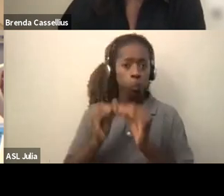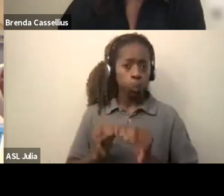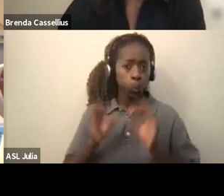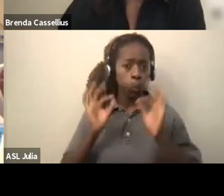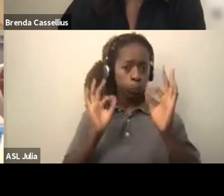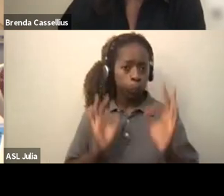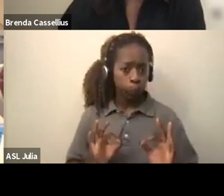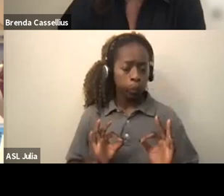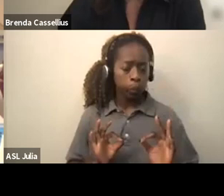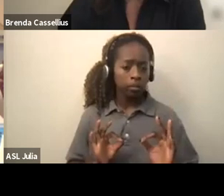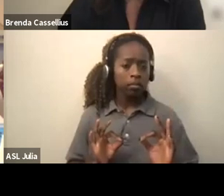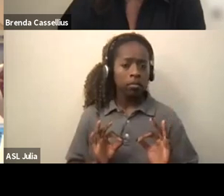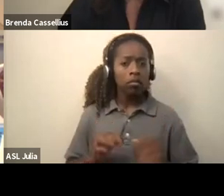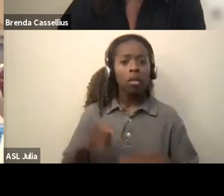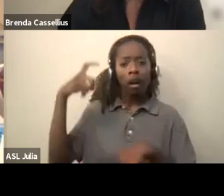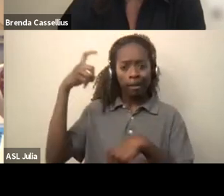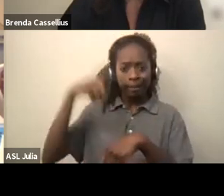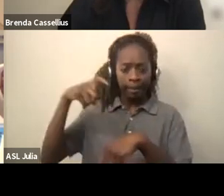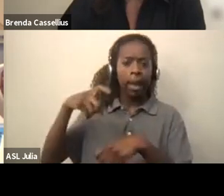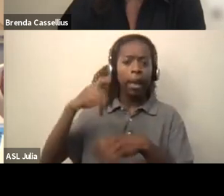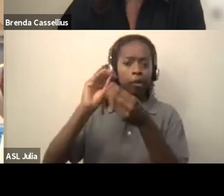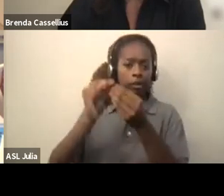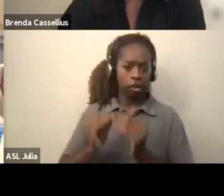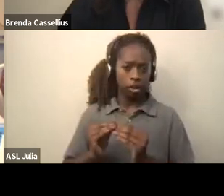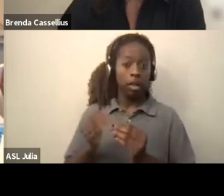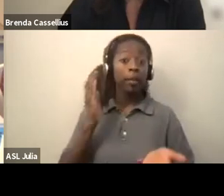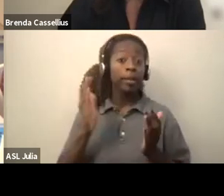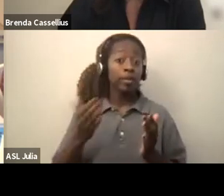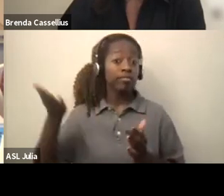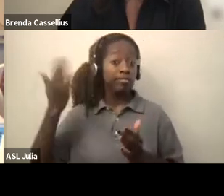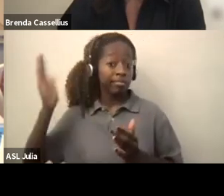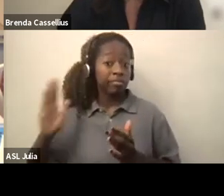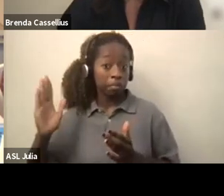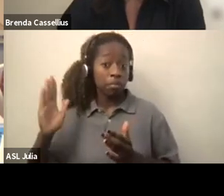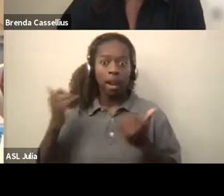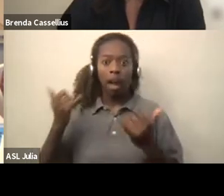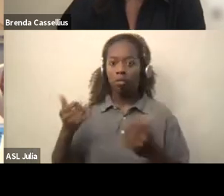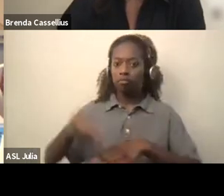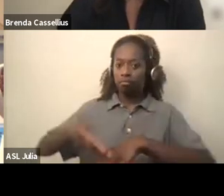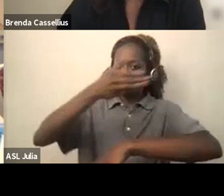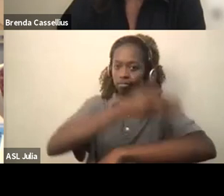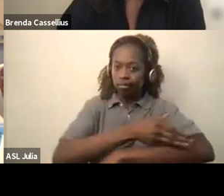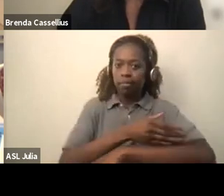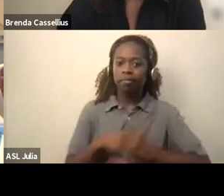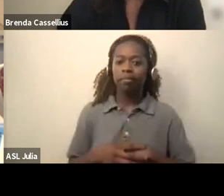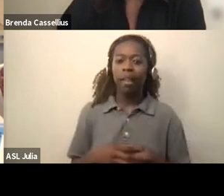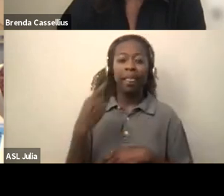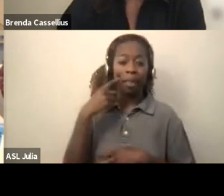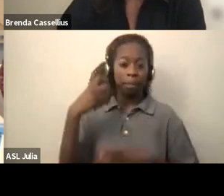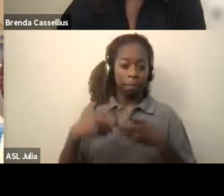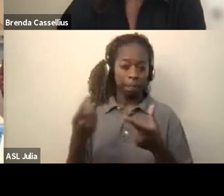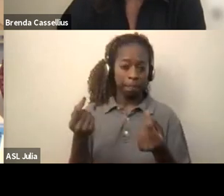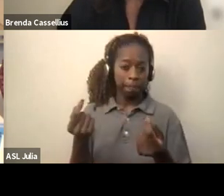i call them right on time percentages compared to previous years i think the issue though